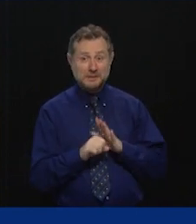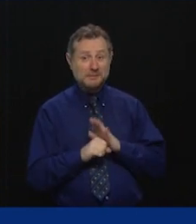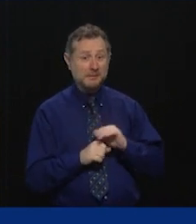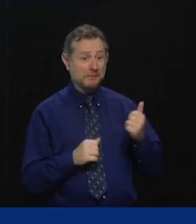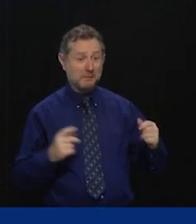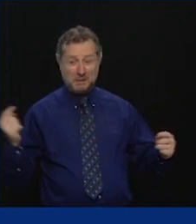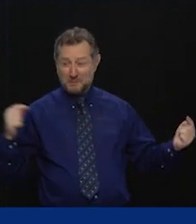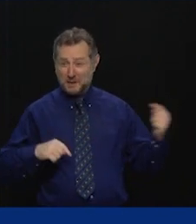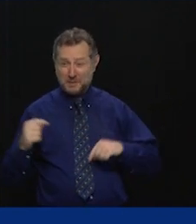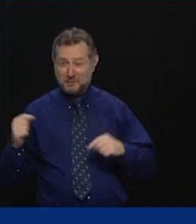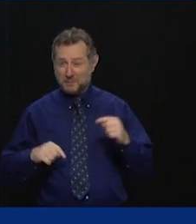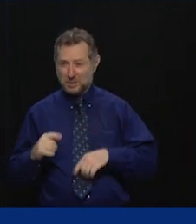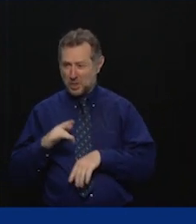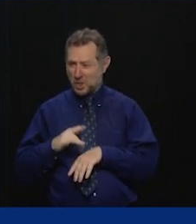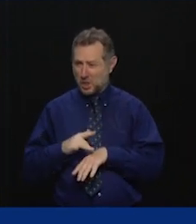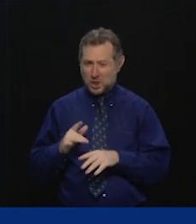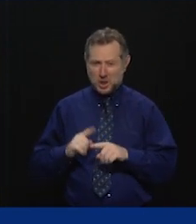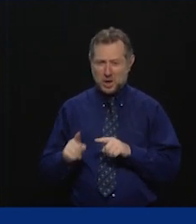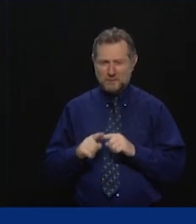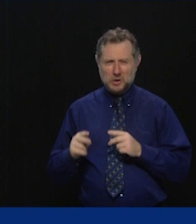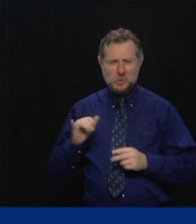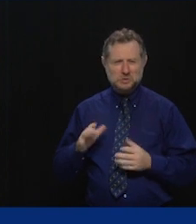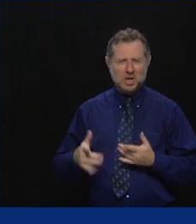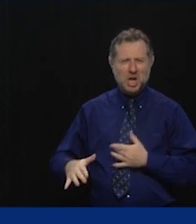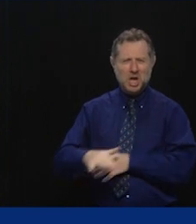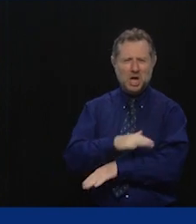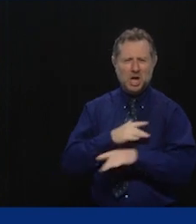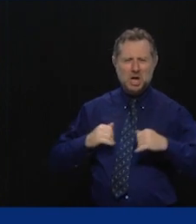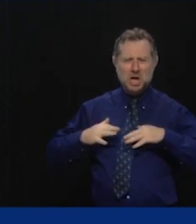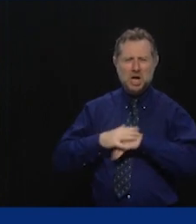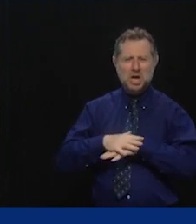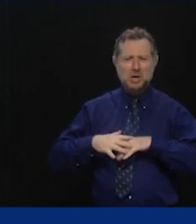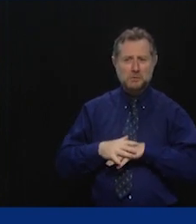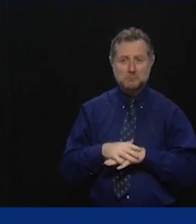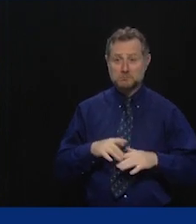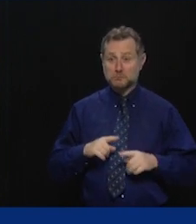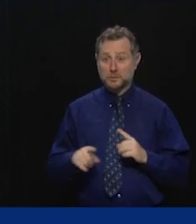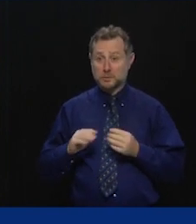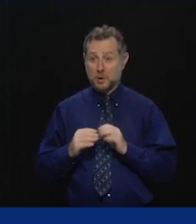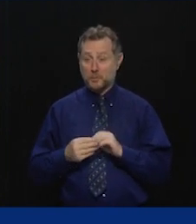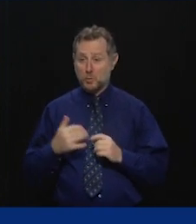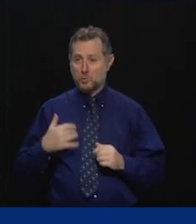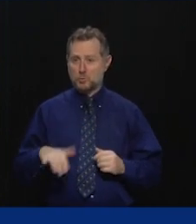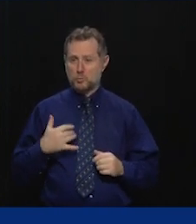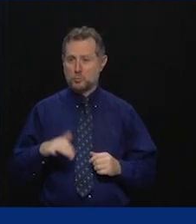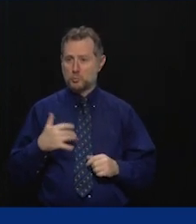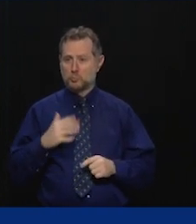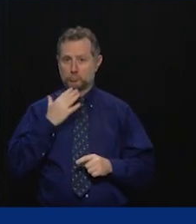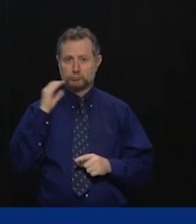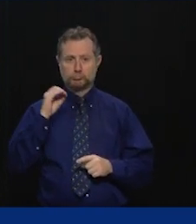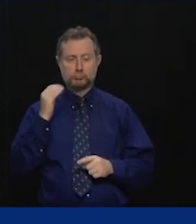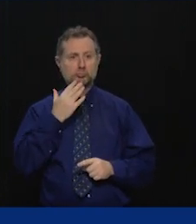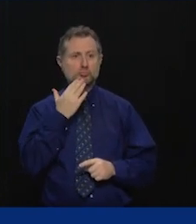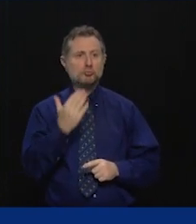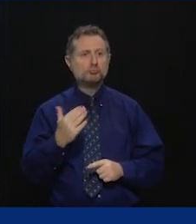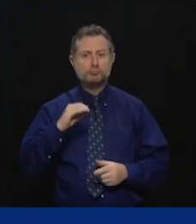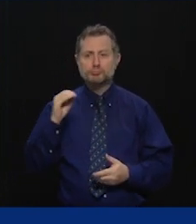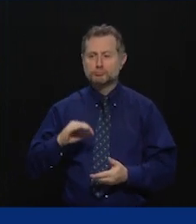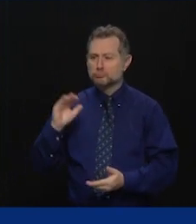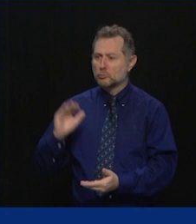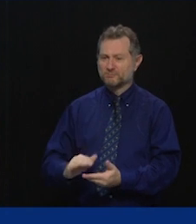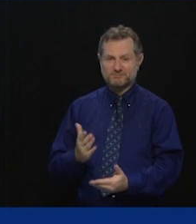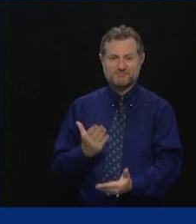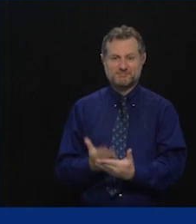and in another month and a half, we'll be having people from around the world. These are incredible numbers, and I do believe this is part of our selling point as we're reopening our